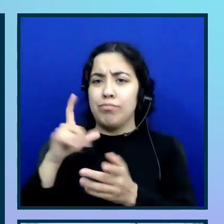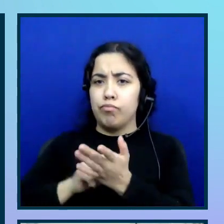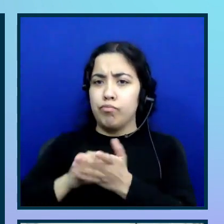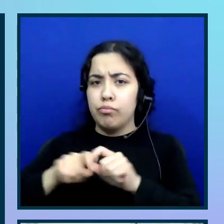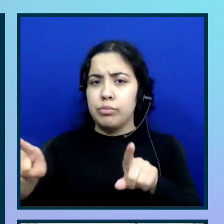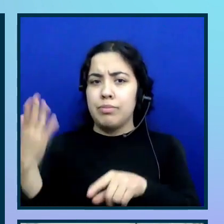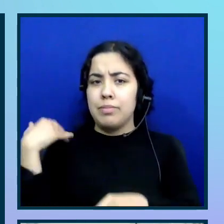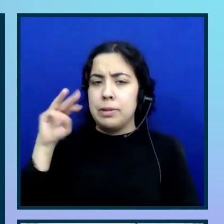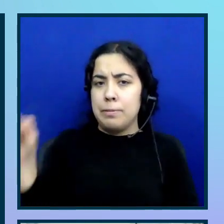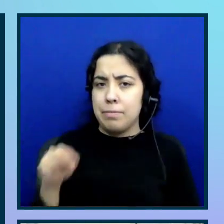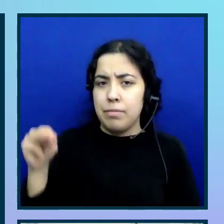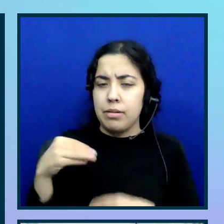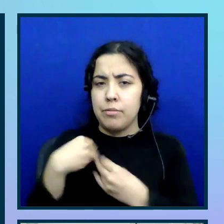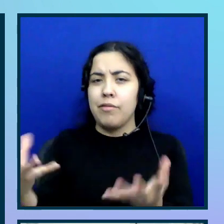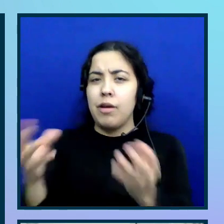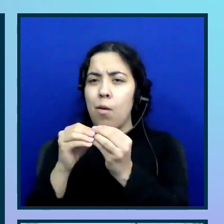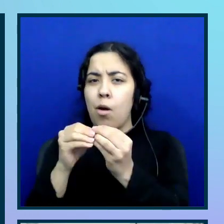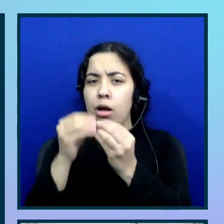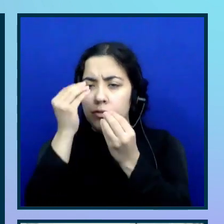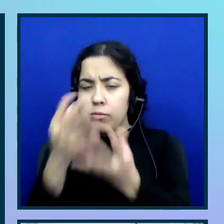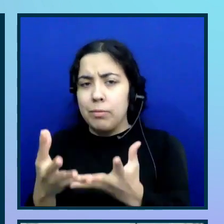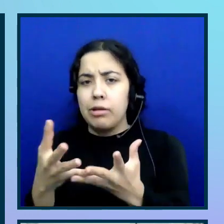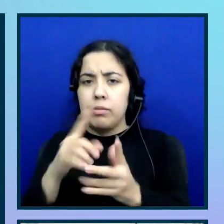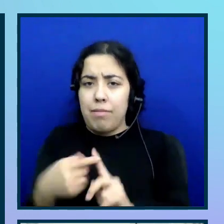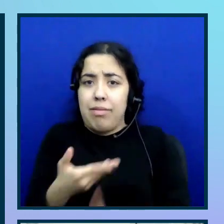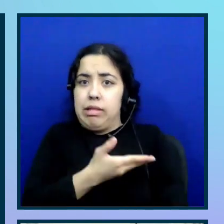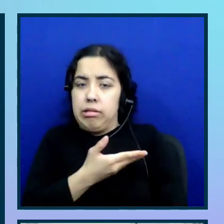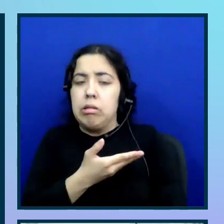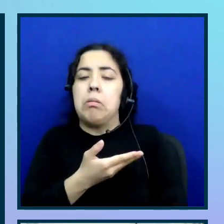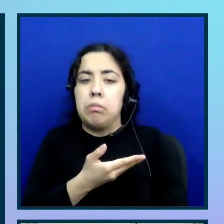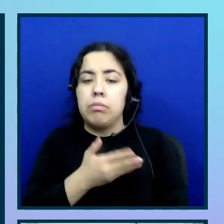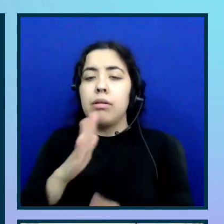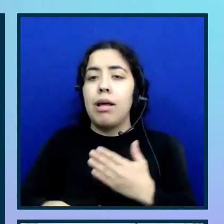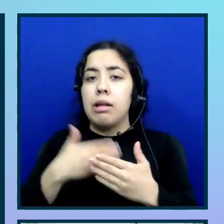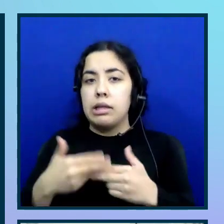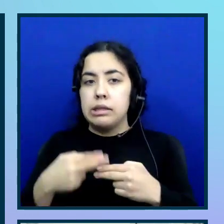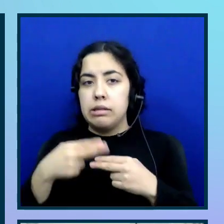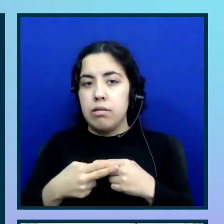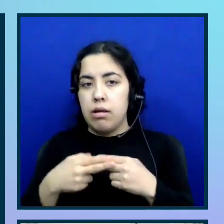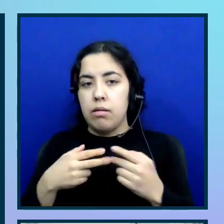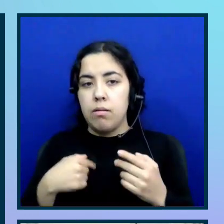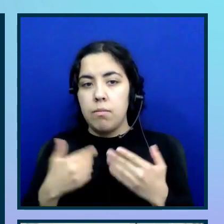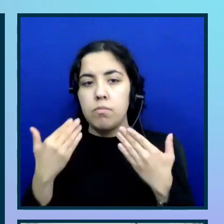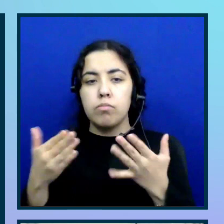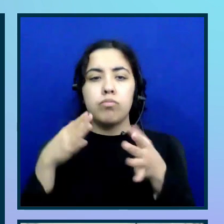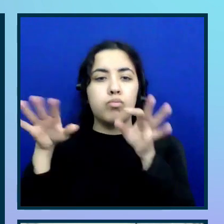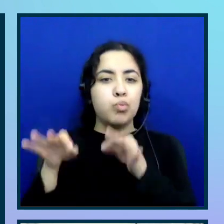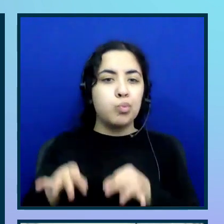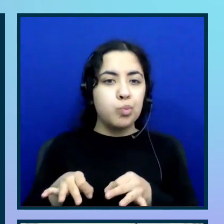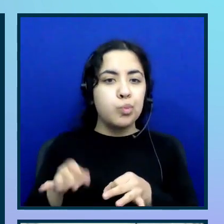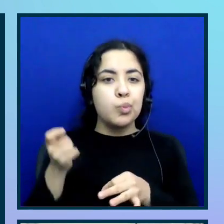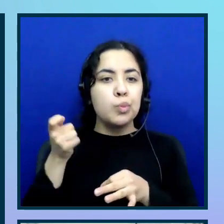Monday that gives you some deep insight into this. And so looking at the next slide, I'm going to tell you